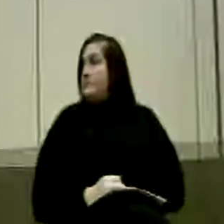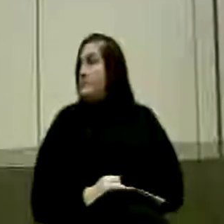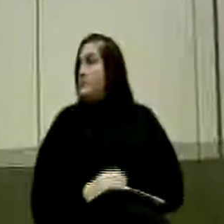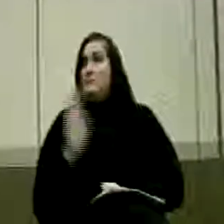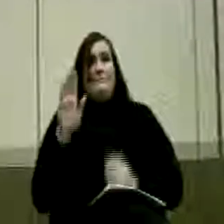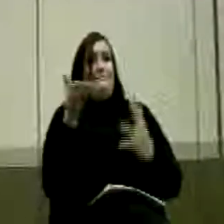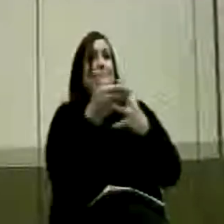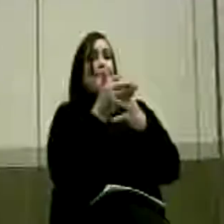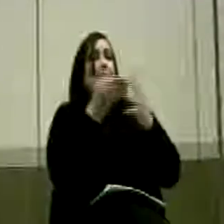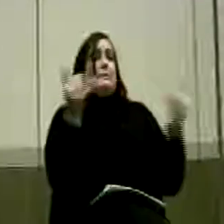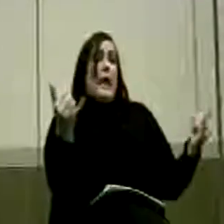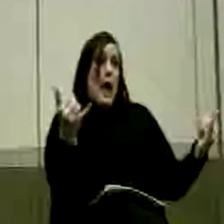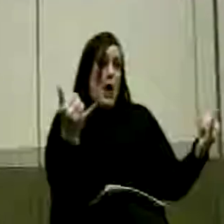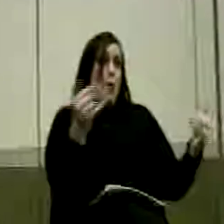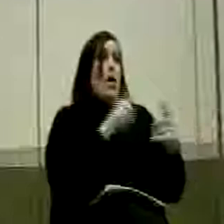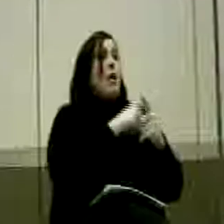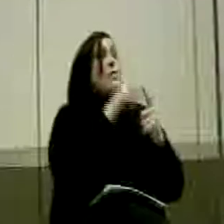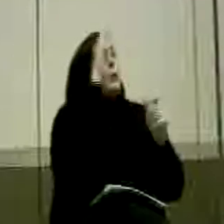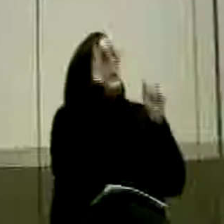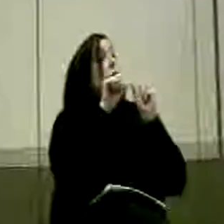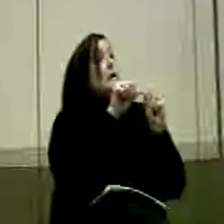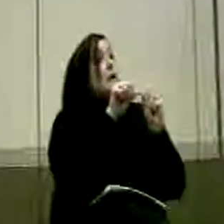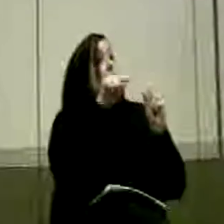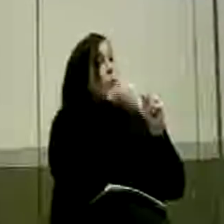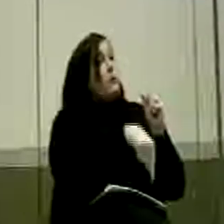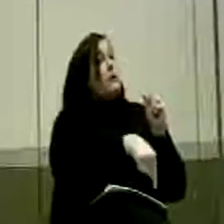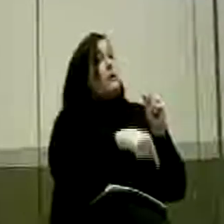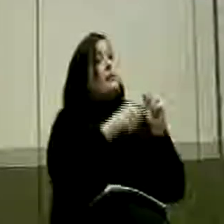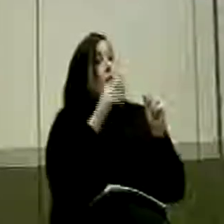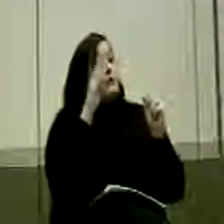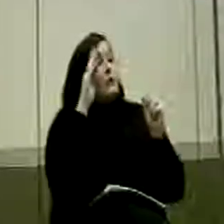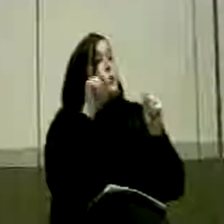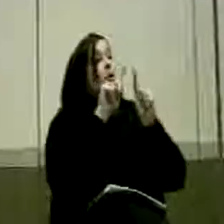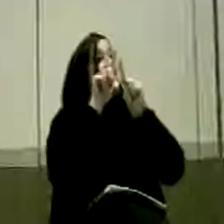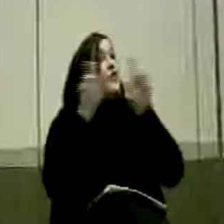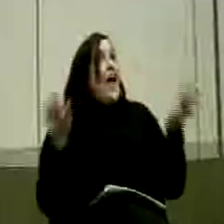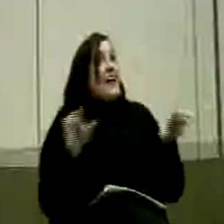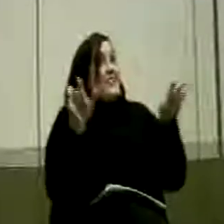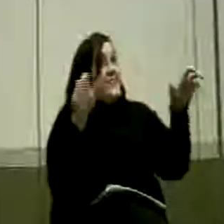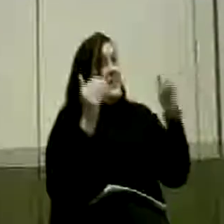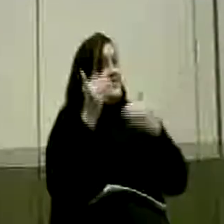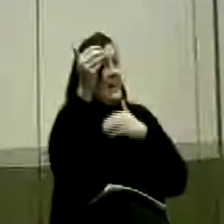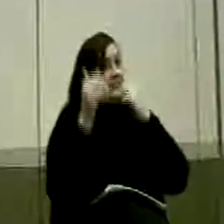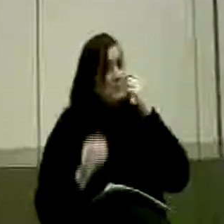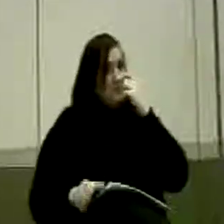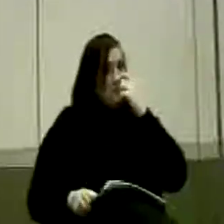Let's take a break now, and then we're going to continue with this, and then move into some just different activities, okay?